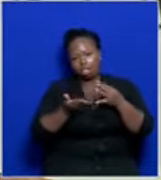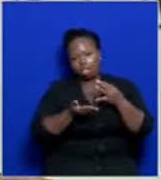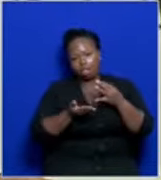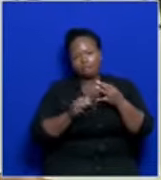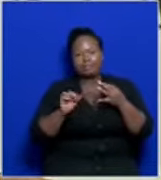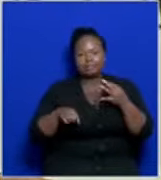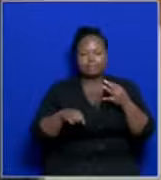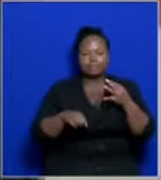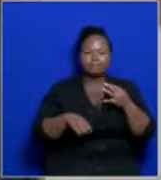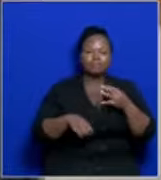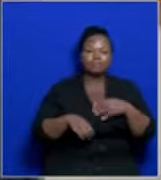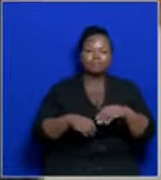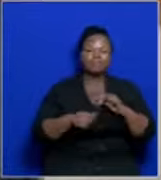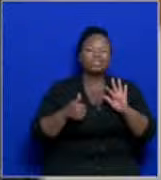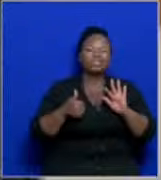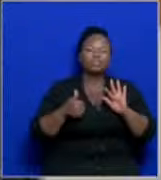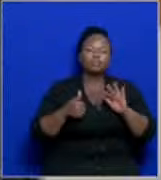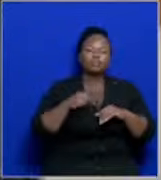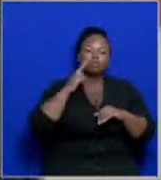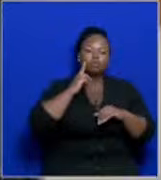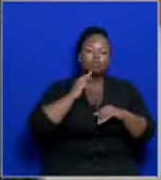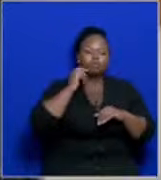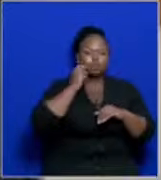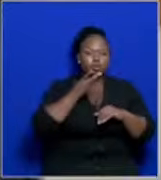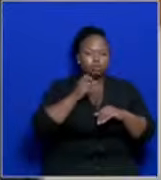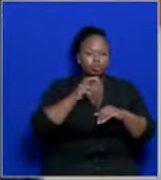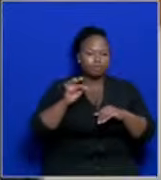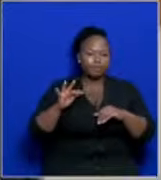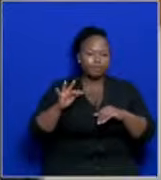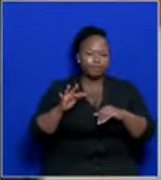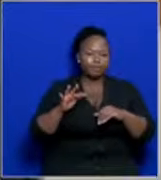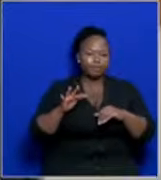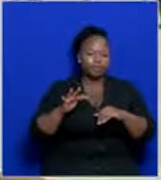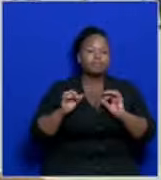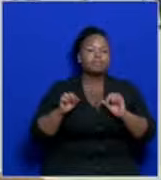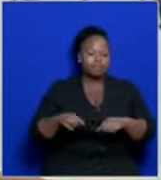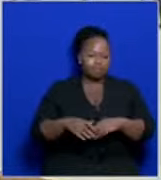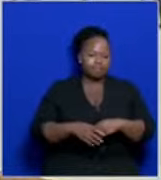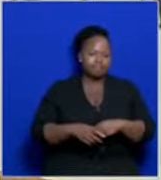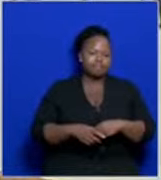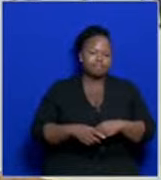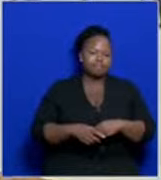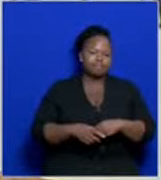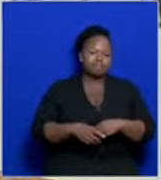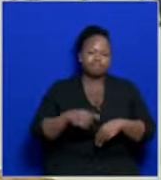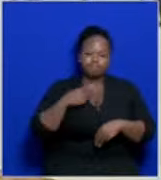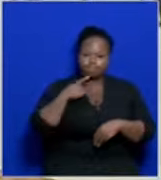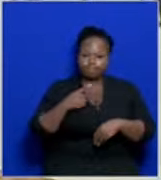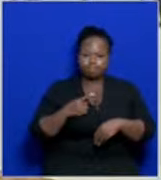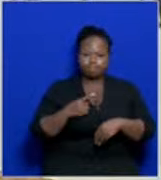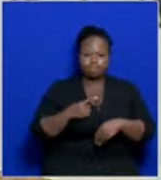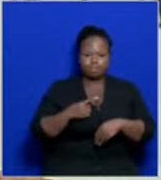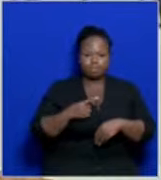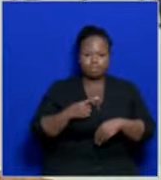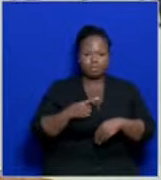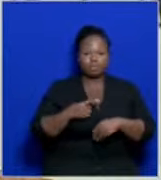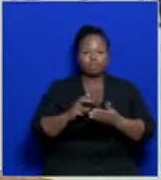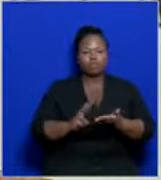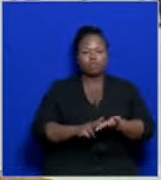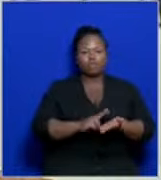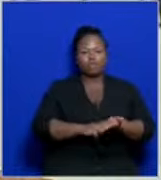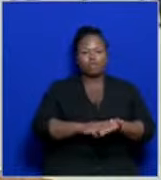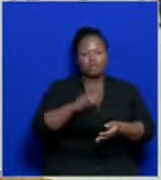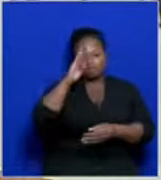November 2025. Yes, where it says, Avshin, so far so